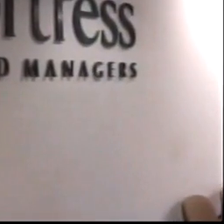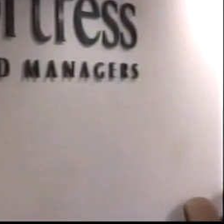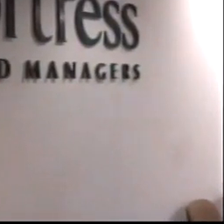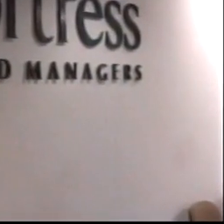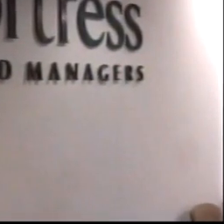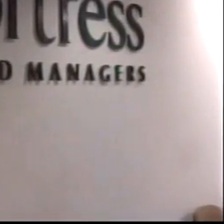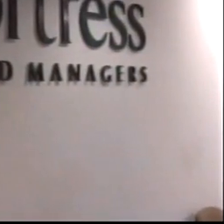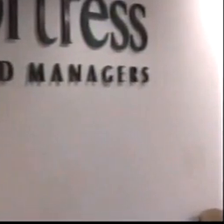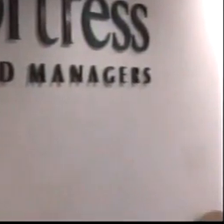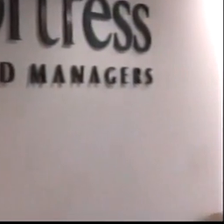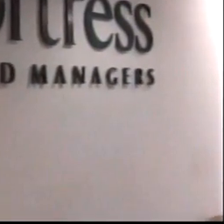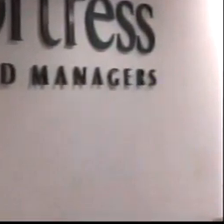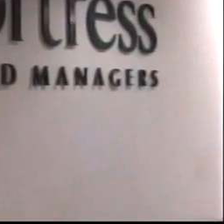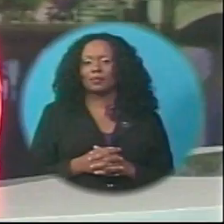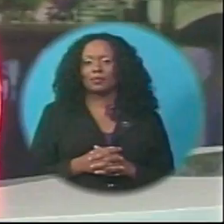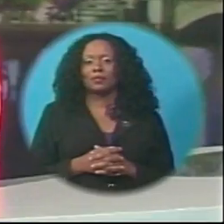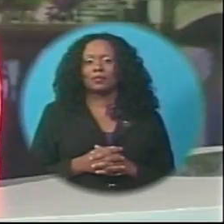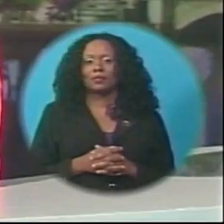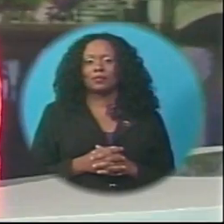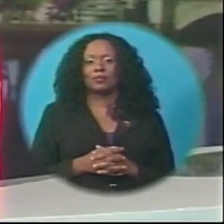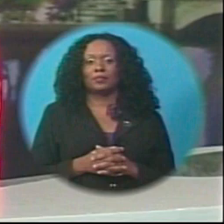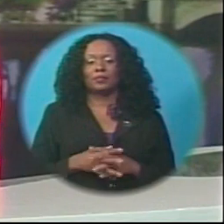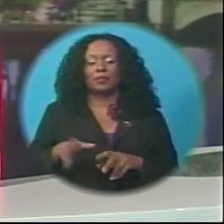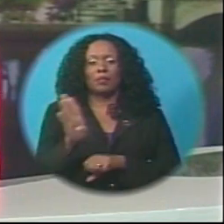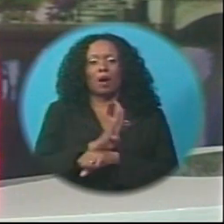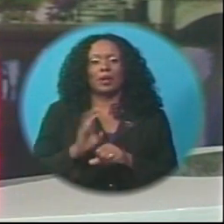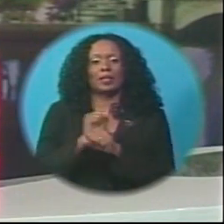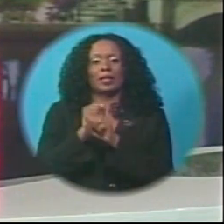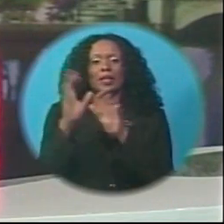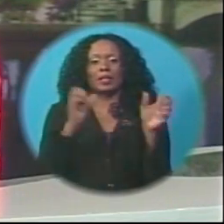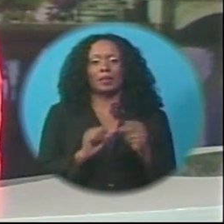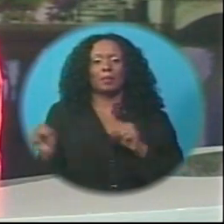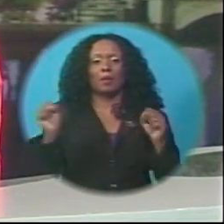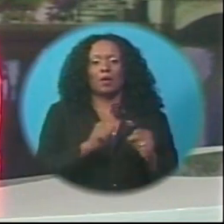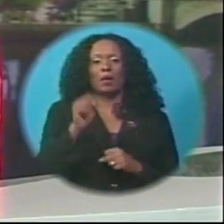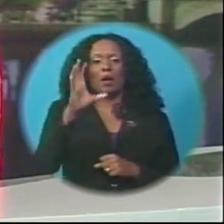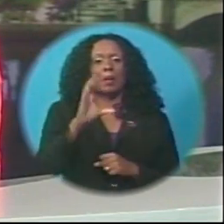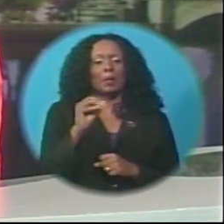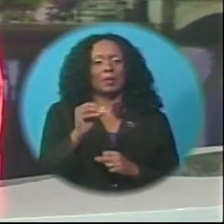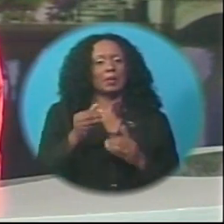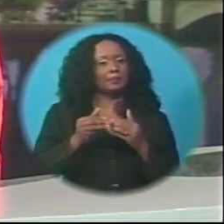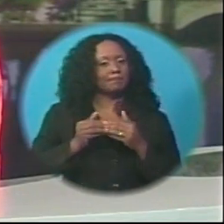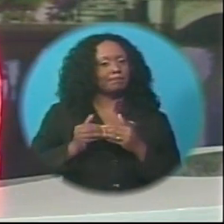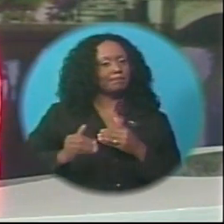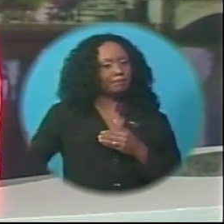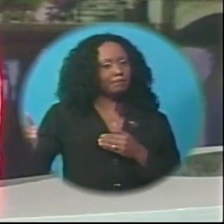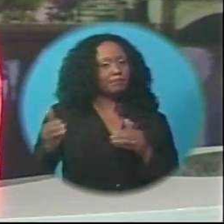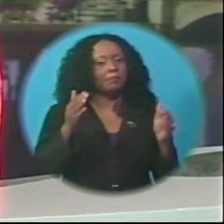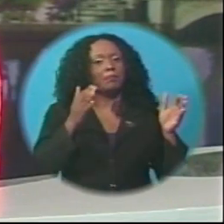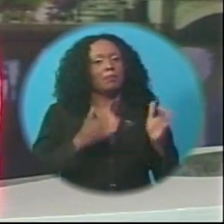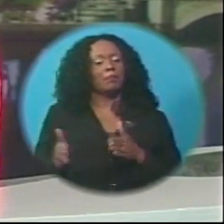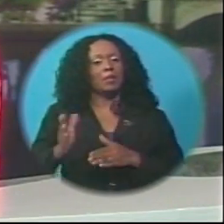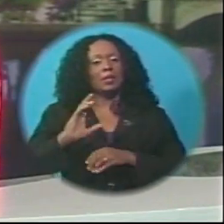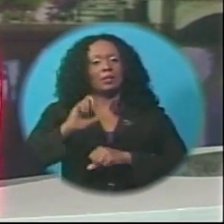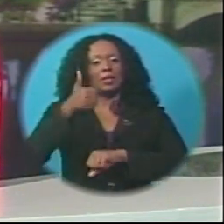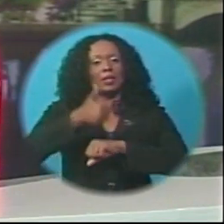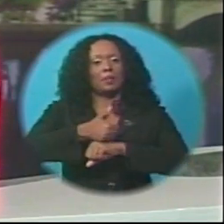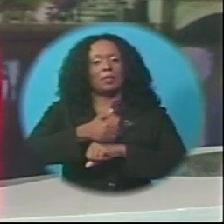Ryan Broom for the Business Report. The Barbados Light and Power Company is pressing ahead with its plans to establish